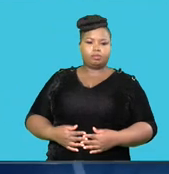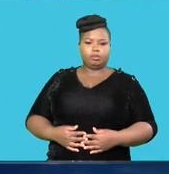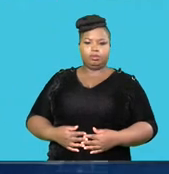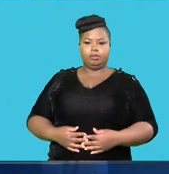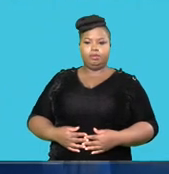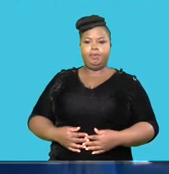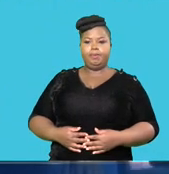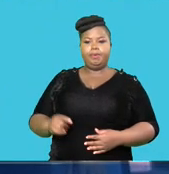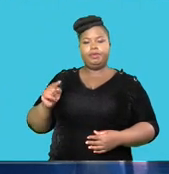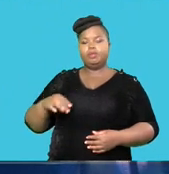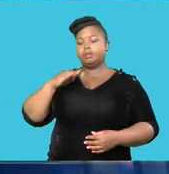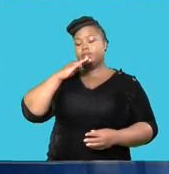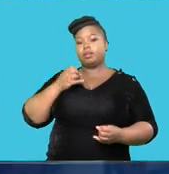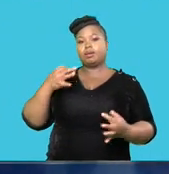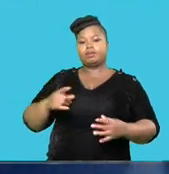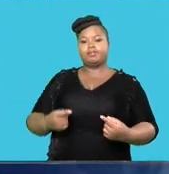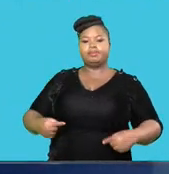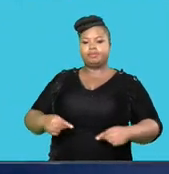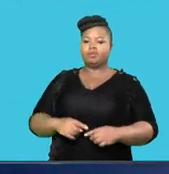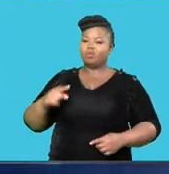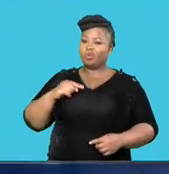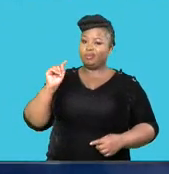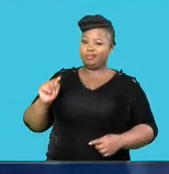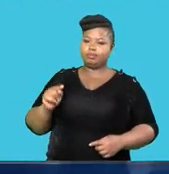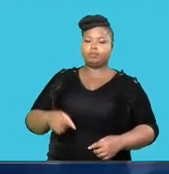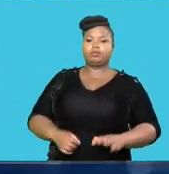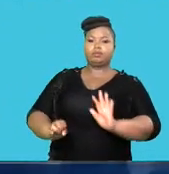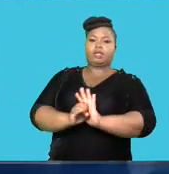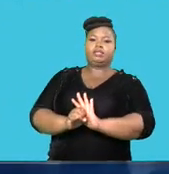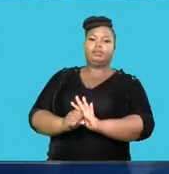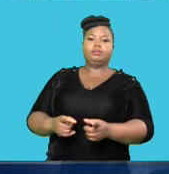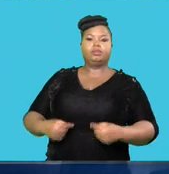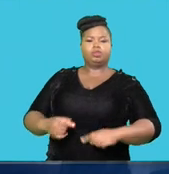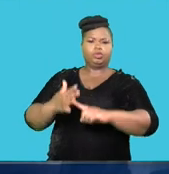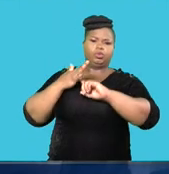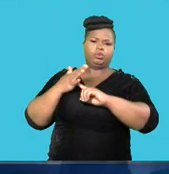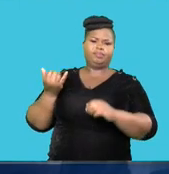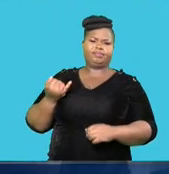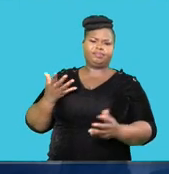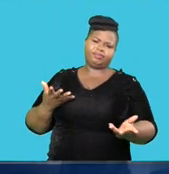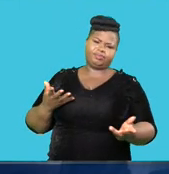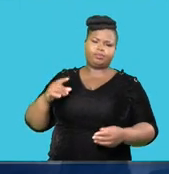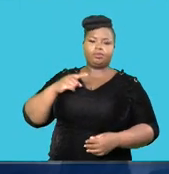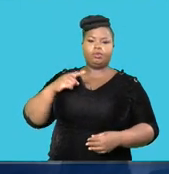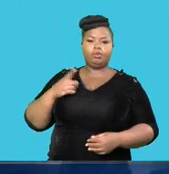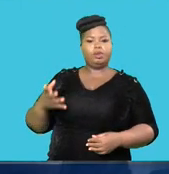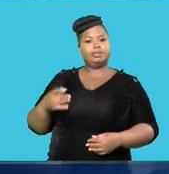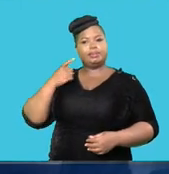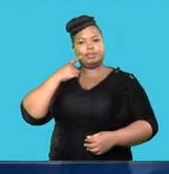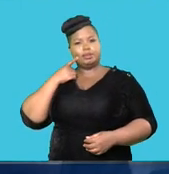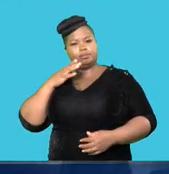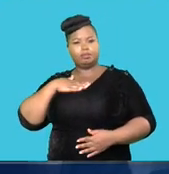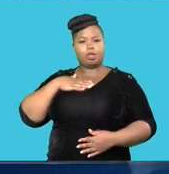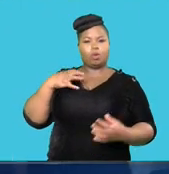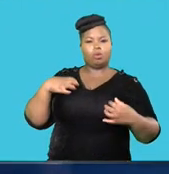kits for the team means a lot for us because it's a piece of our identity, almost like a fingerprint, right? You're able to get a sense of